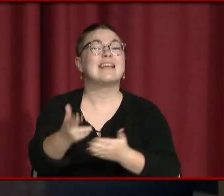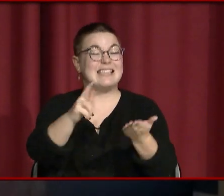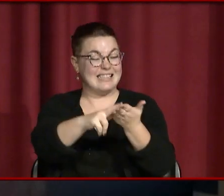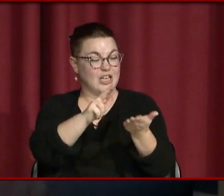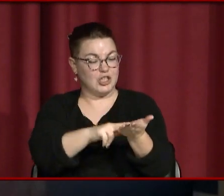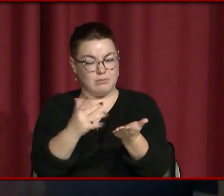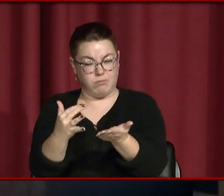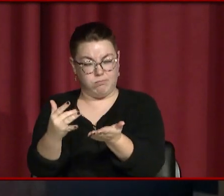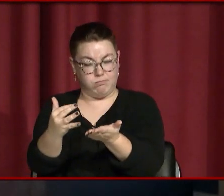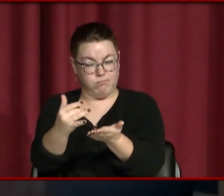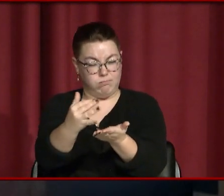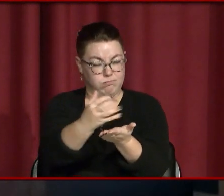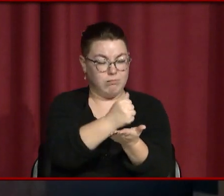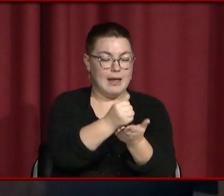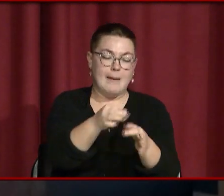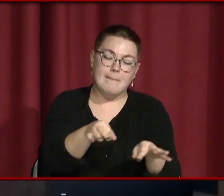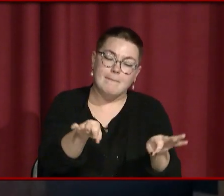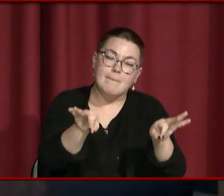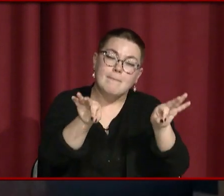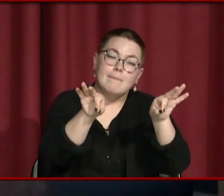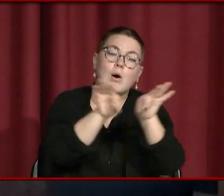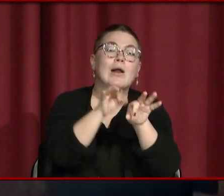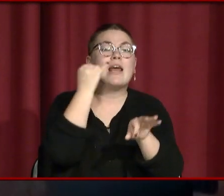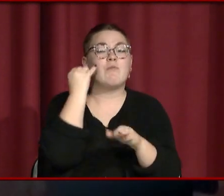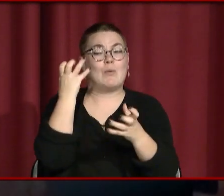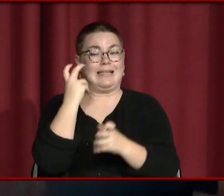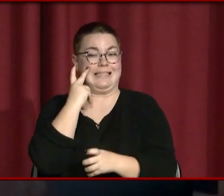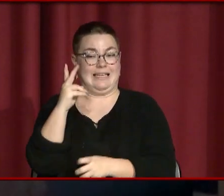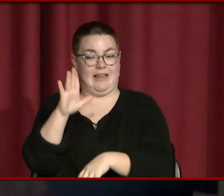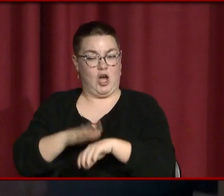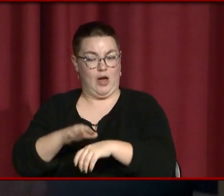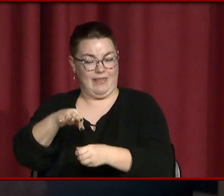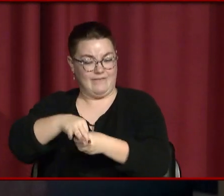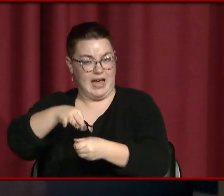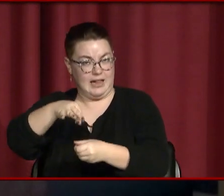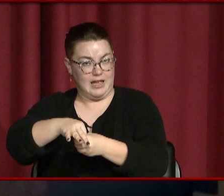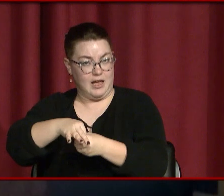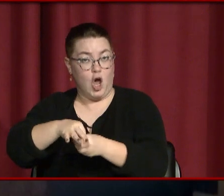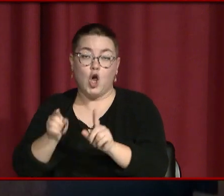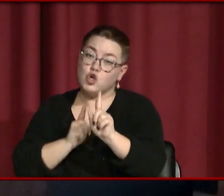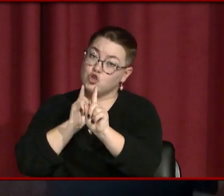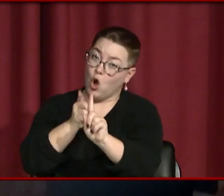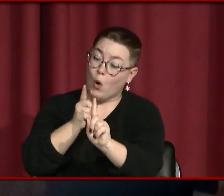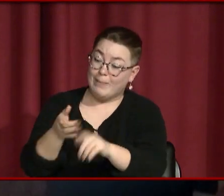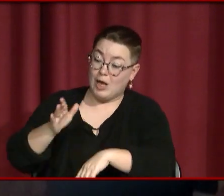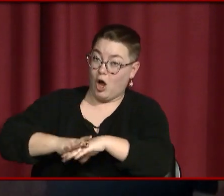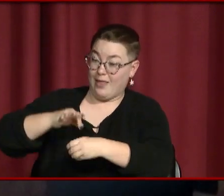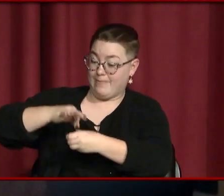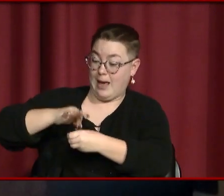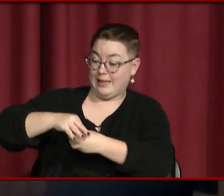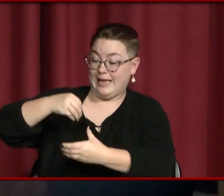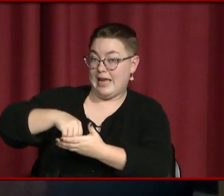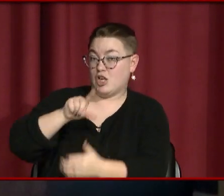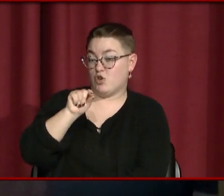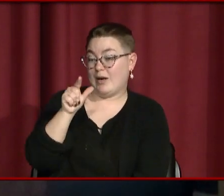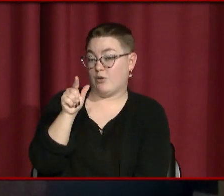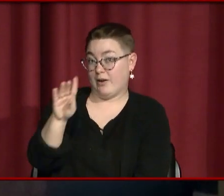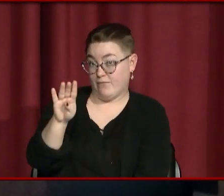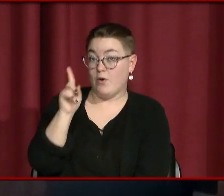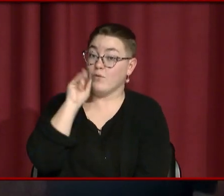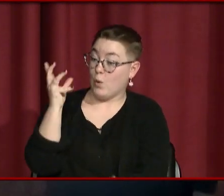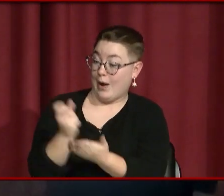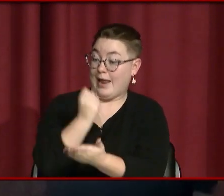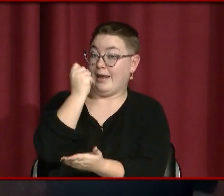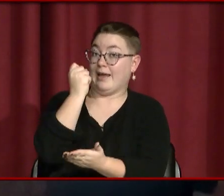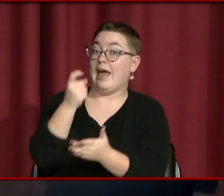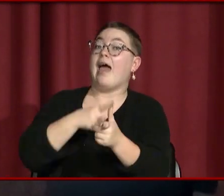to getting on the ballot. And we hope to be on the ballot in 2024 to win. And then we will draw